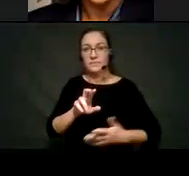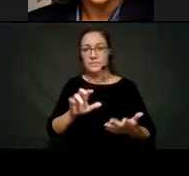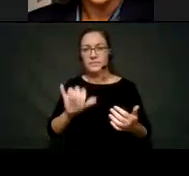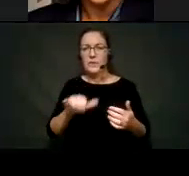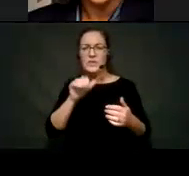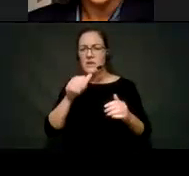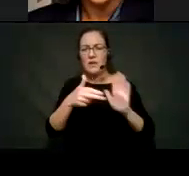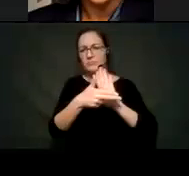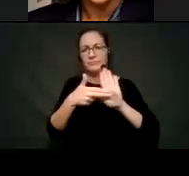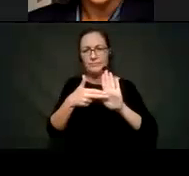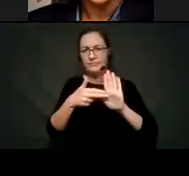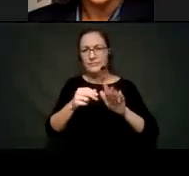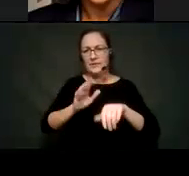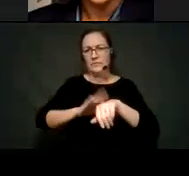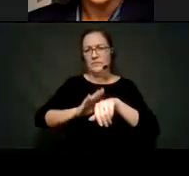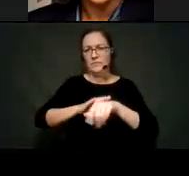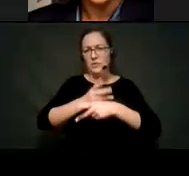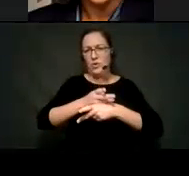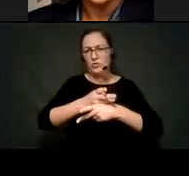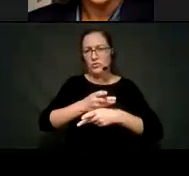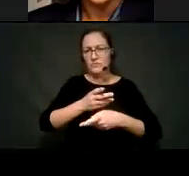or a contraindication, which would give you